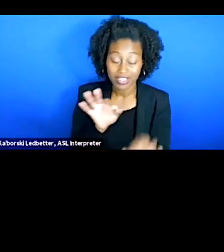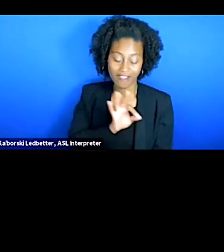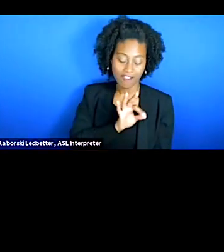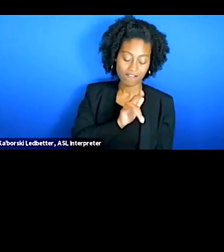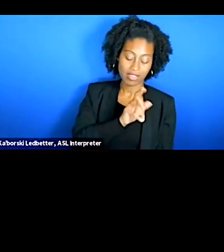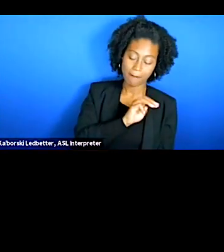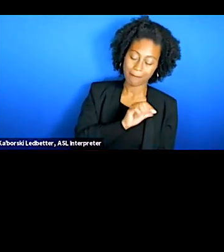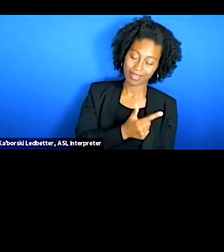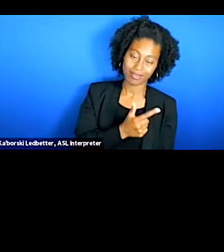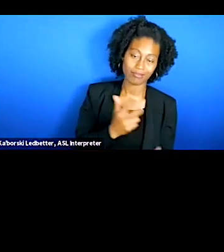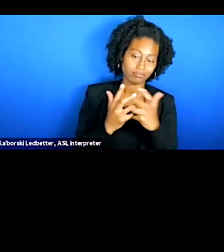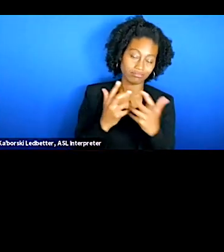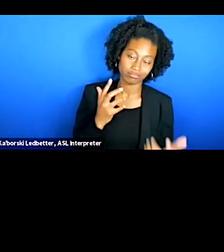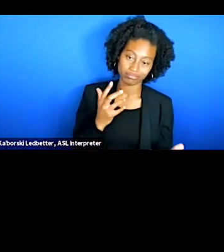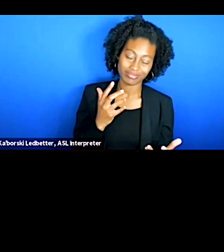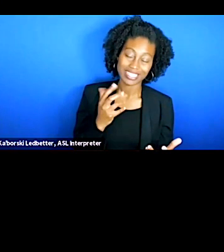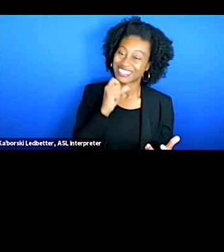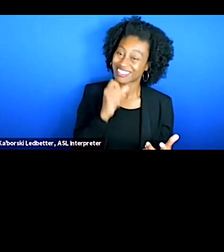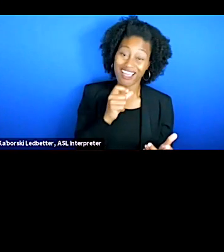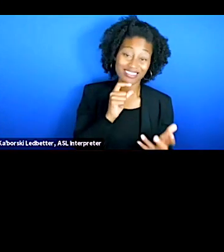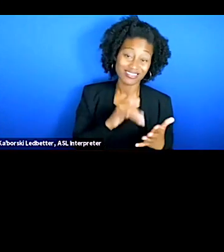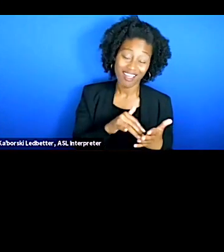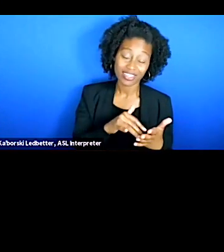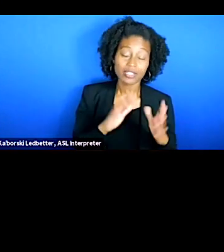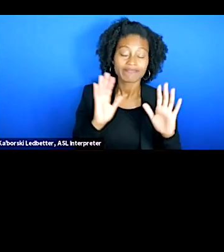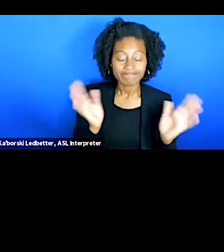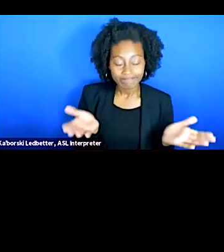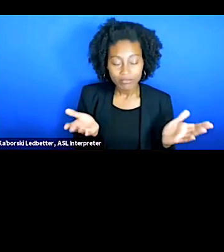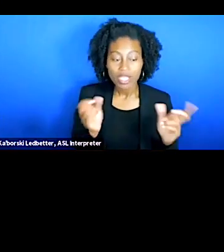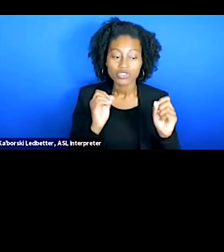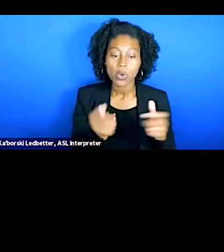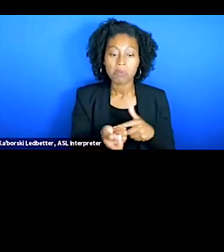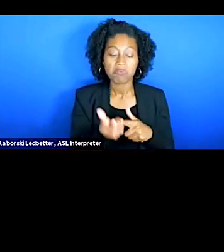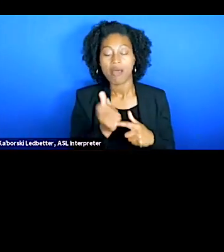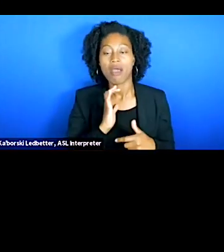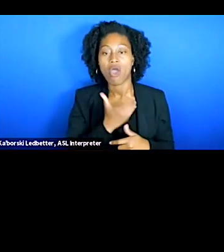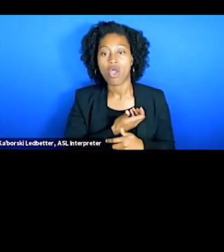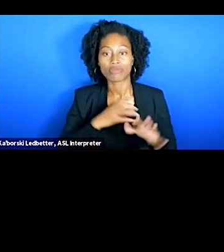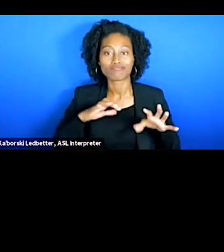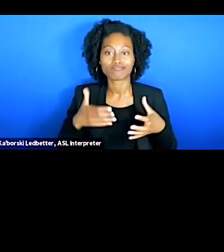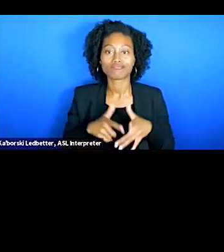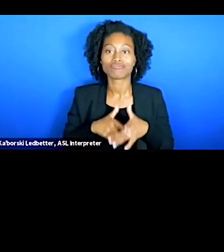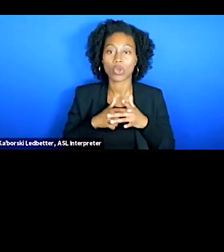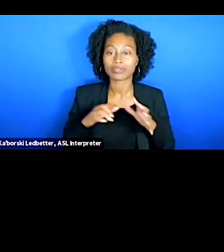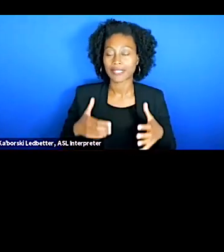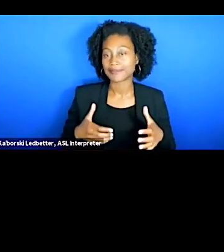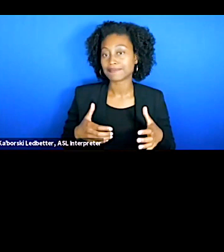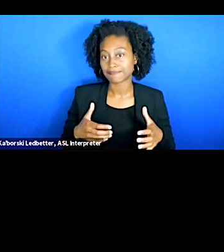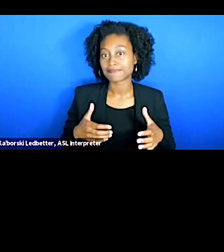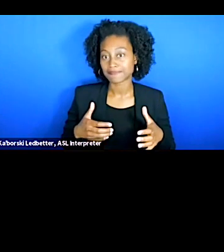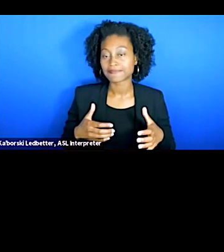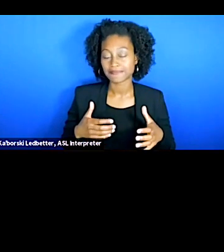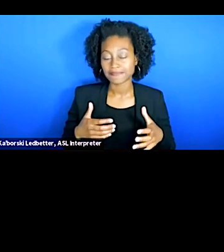a study, so we had to eliminate it from our pile of literature to consider